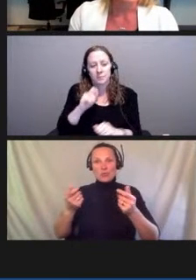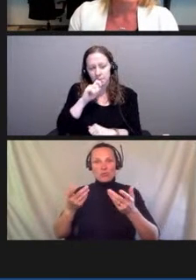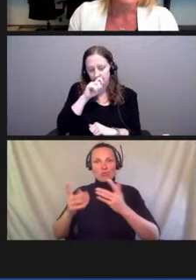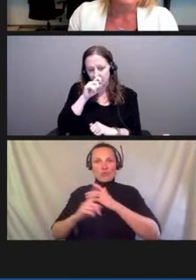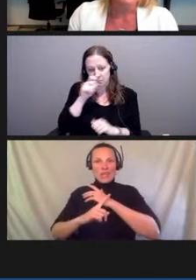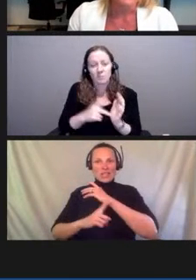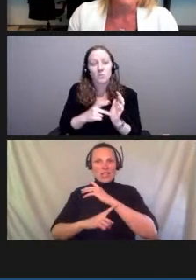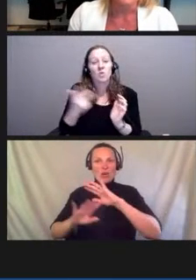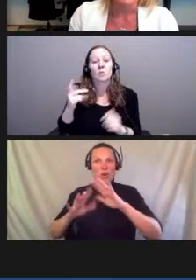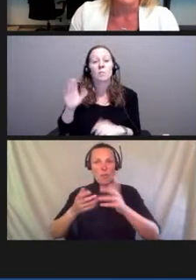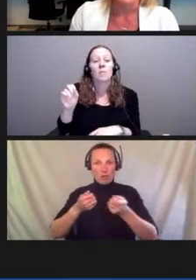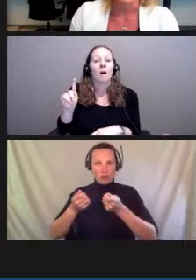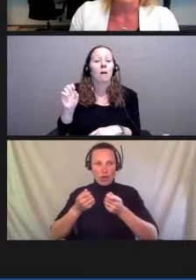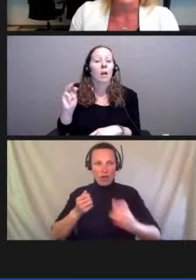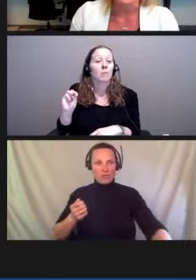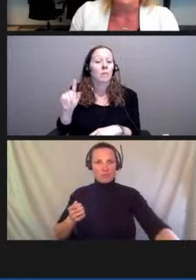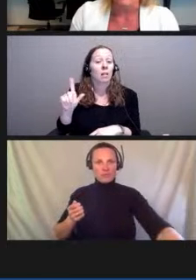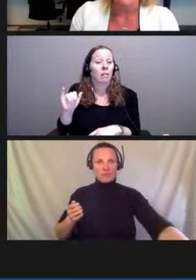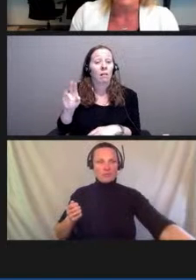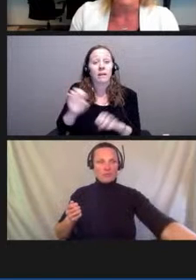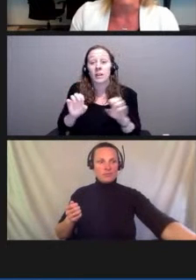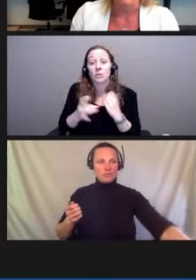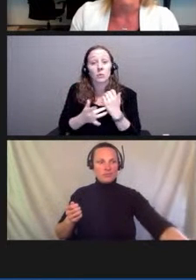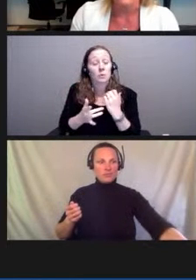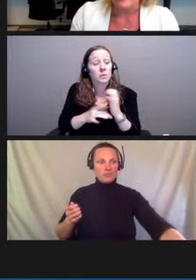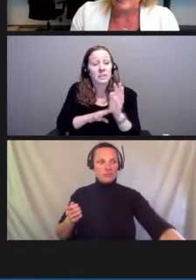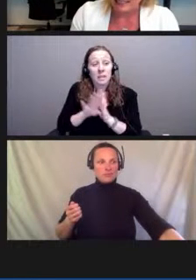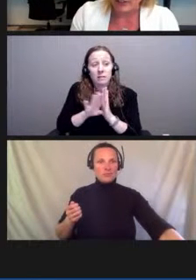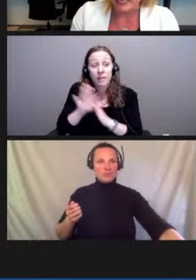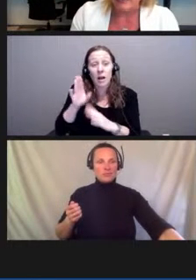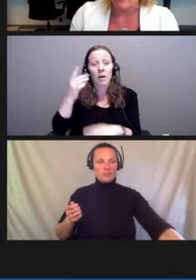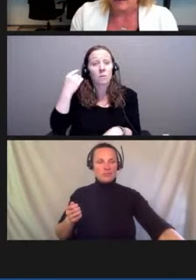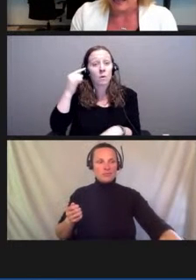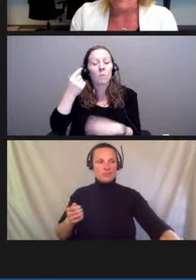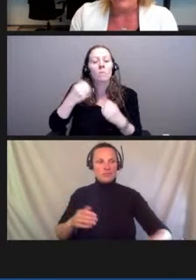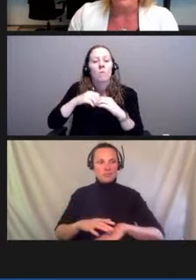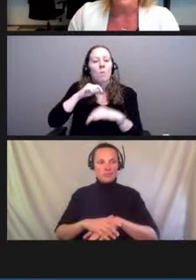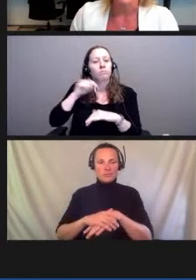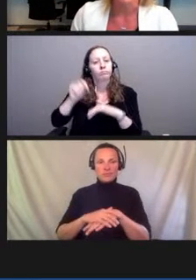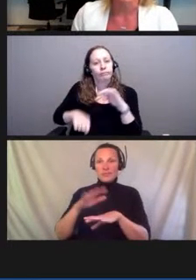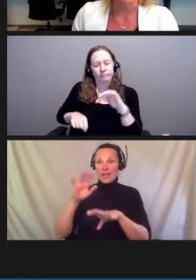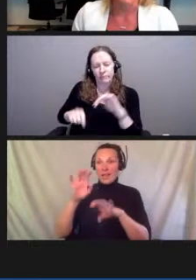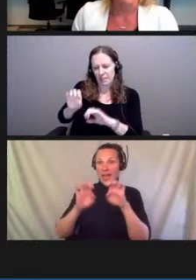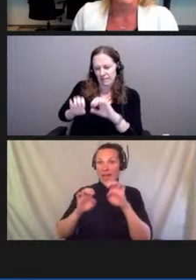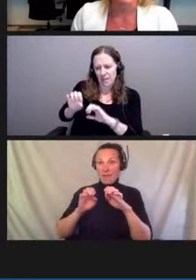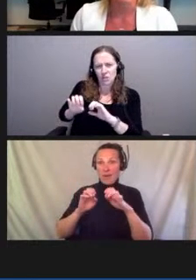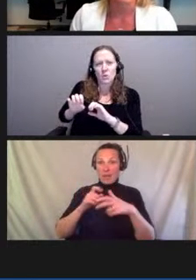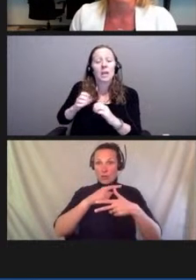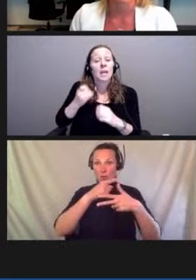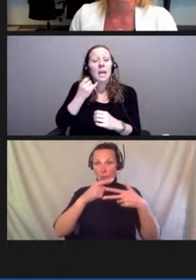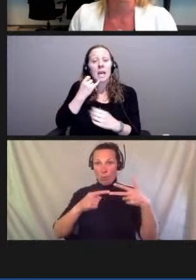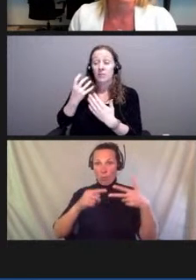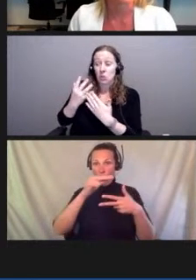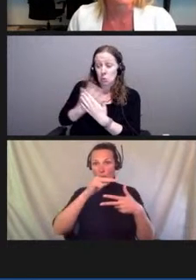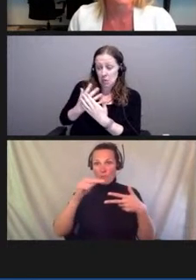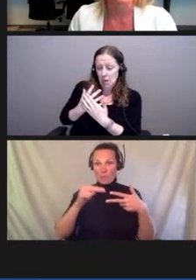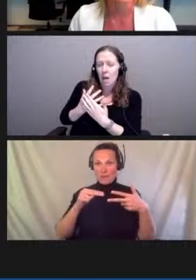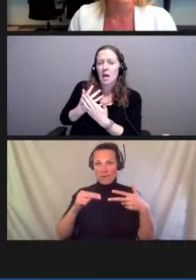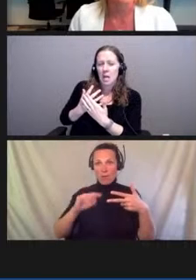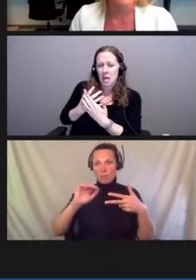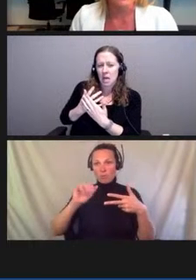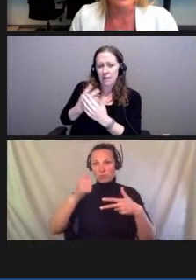So the triple bottom line evaluation tool was developed to more extensively, again, evaluate the screened options based on their